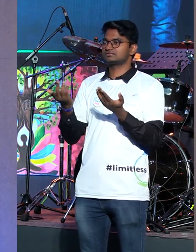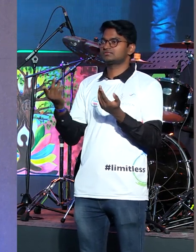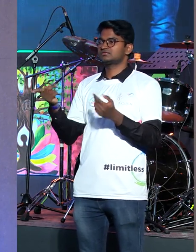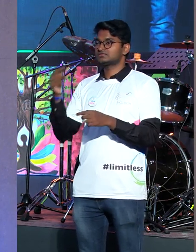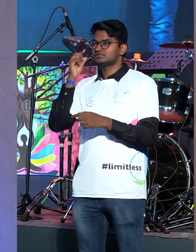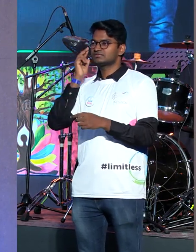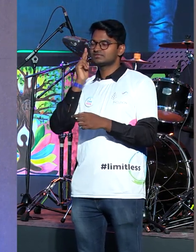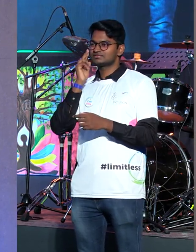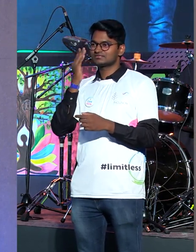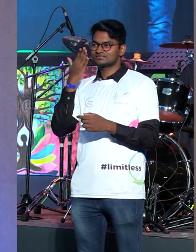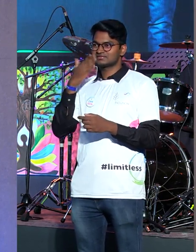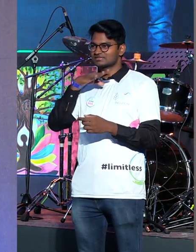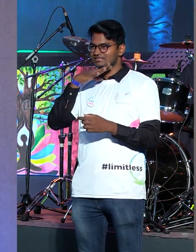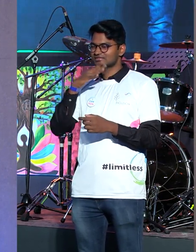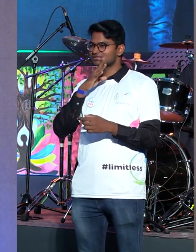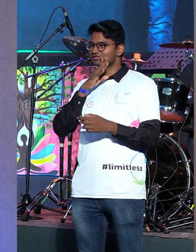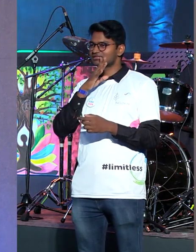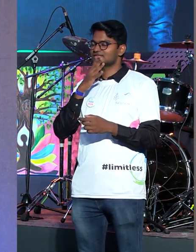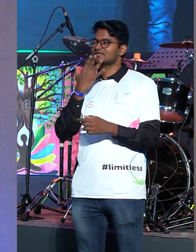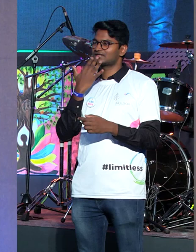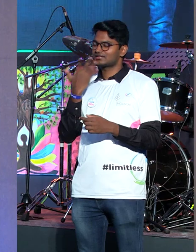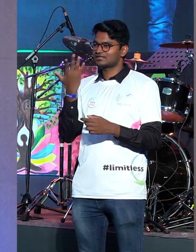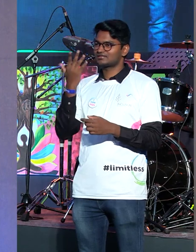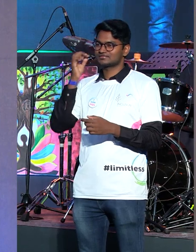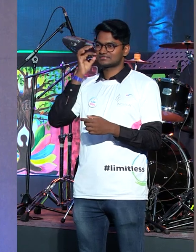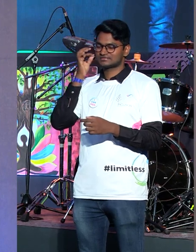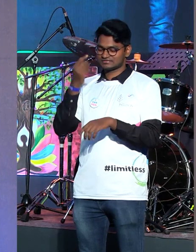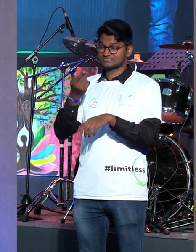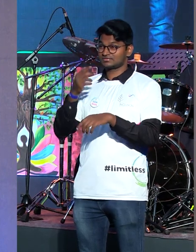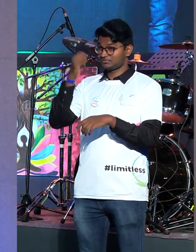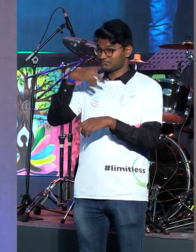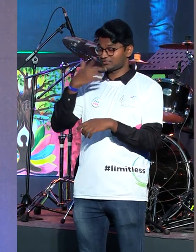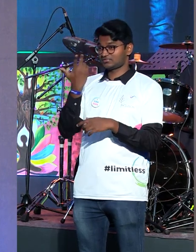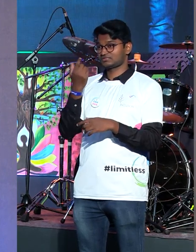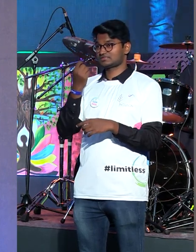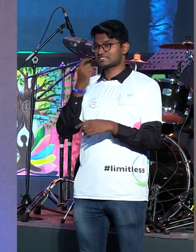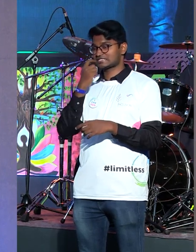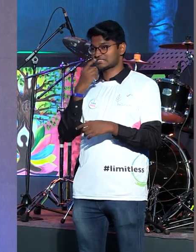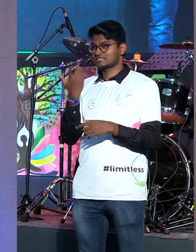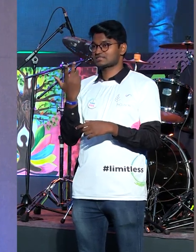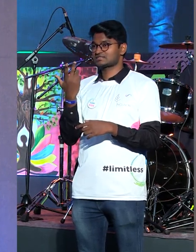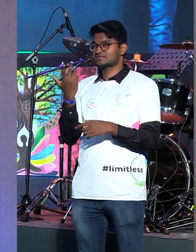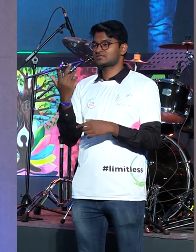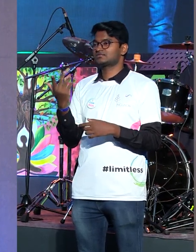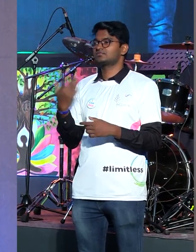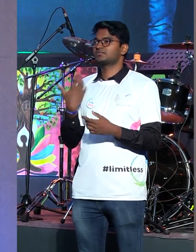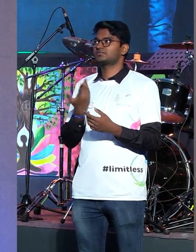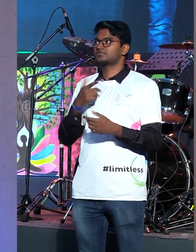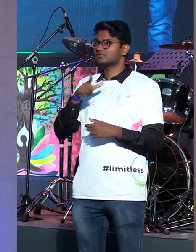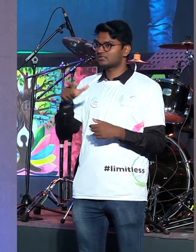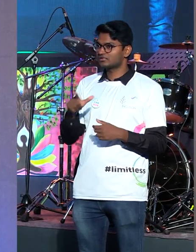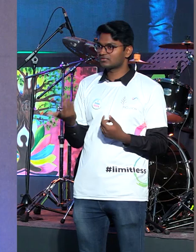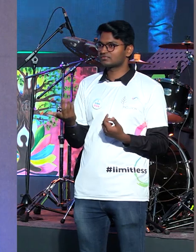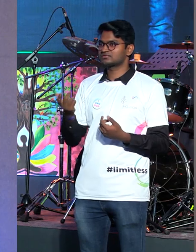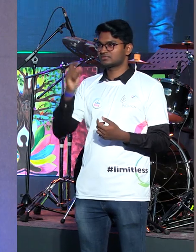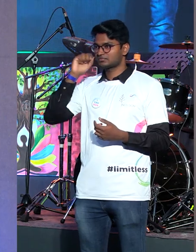skin, you know, whether we speak English or we don't, which region do we belong to, what sexual preference we may have, gender.